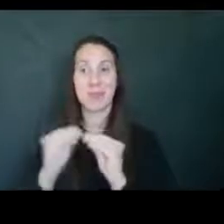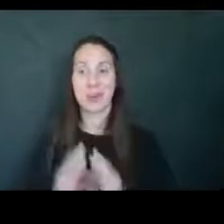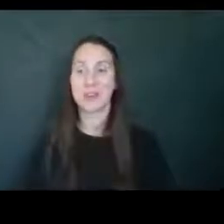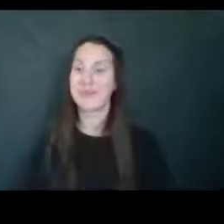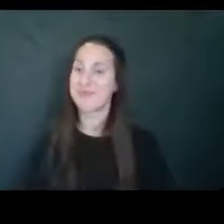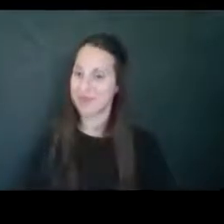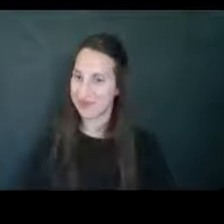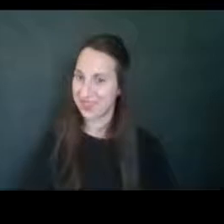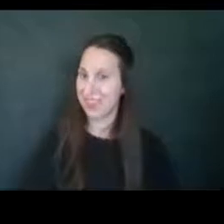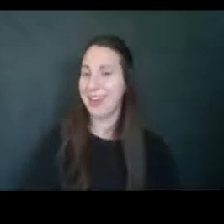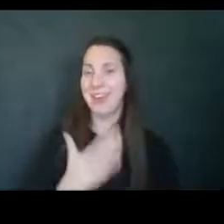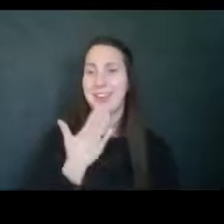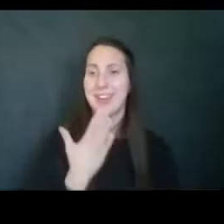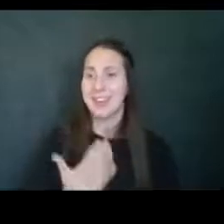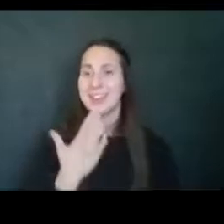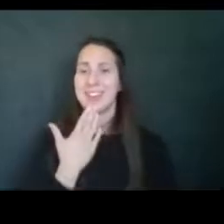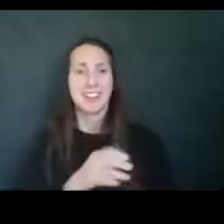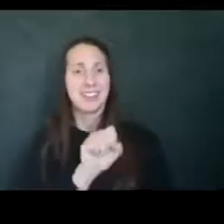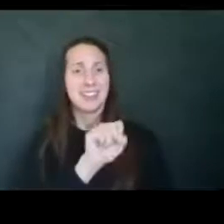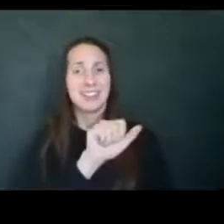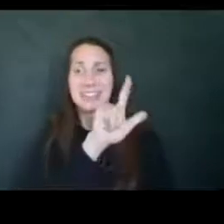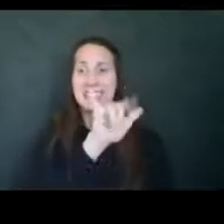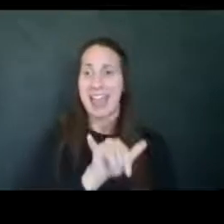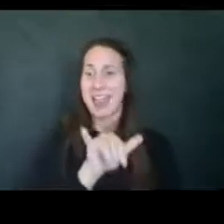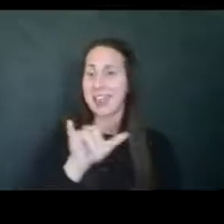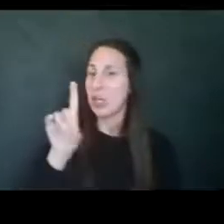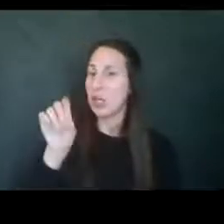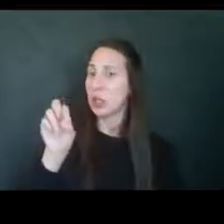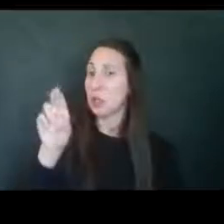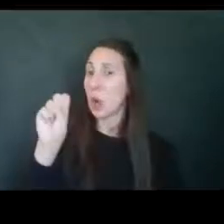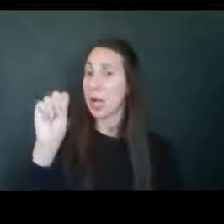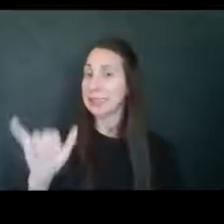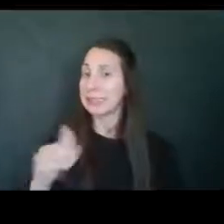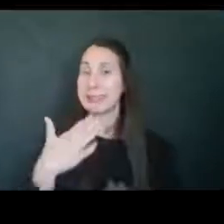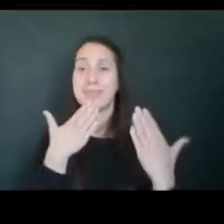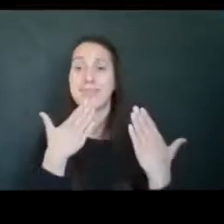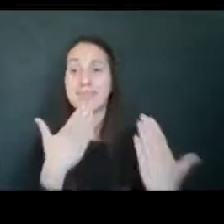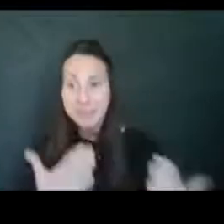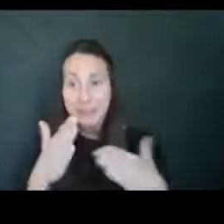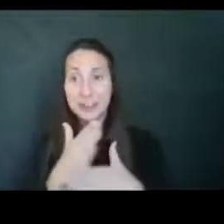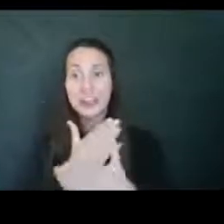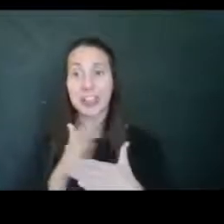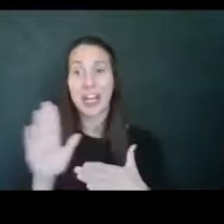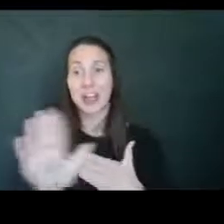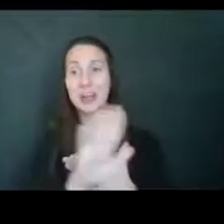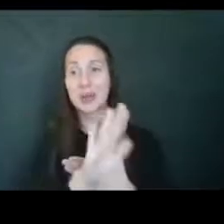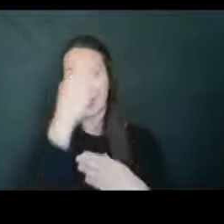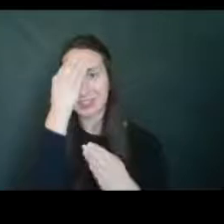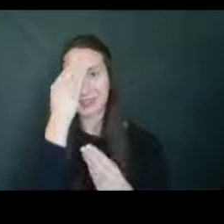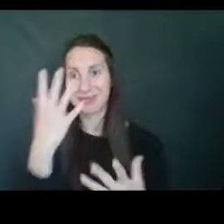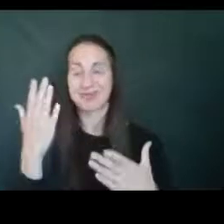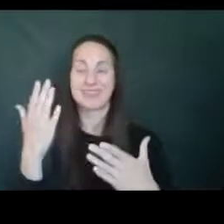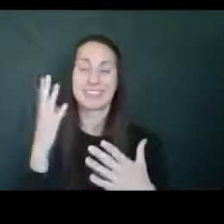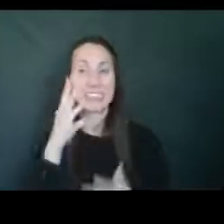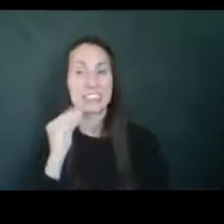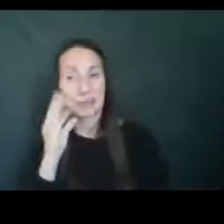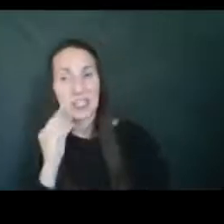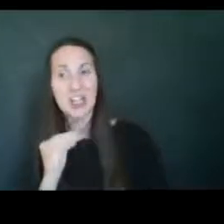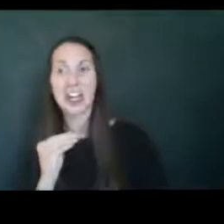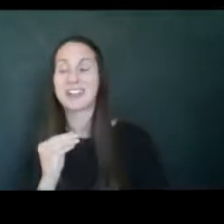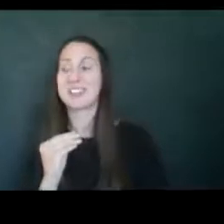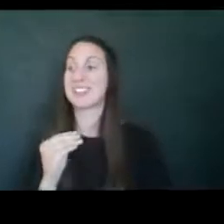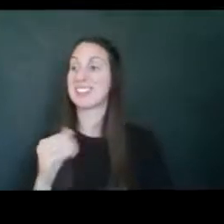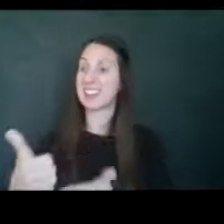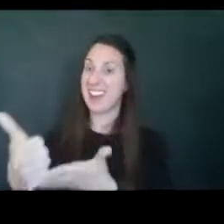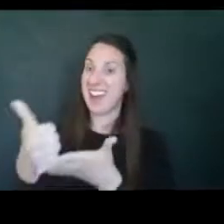Sally and Dorsey, thank you for sharing your experience with us and helping us understand how we can take your experience and